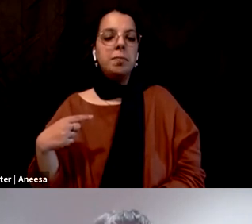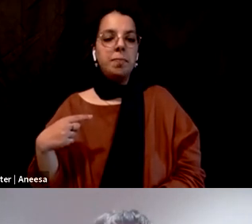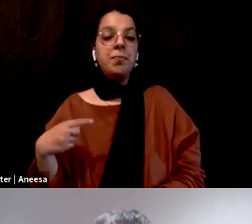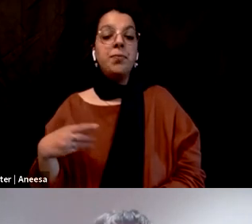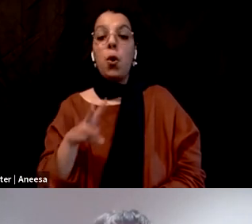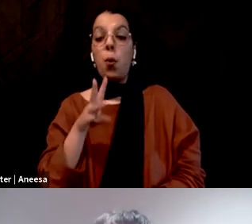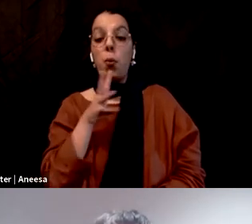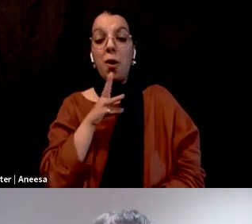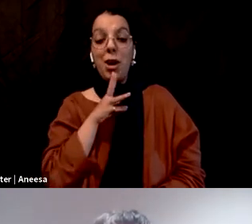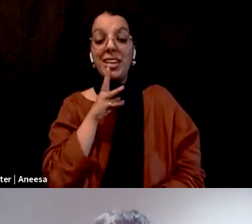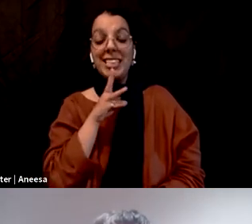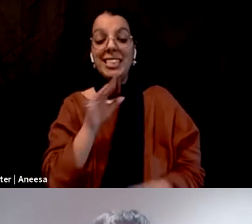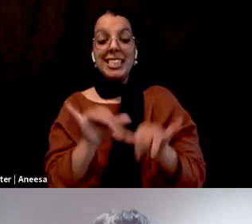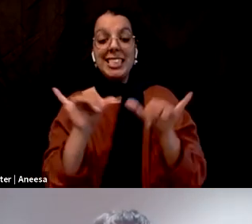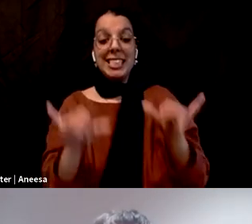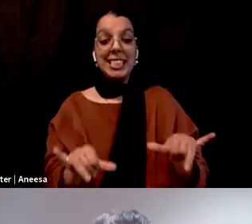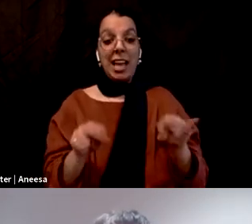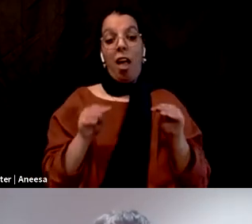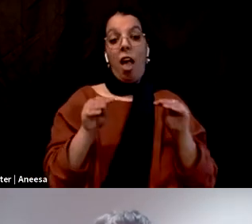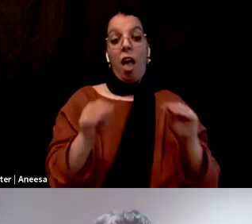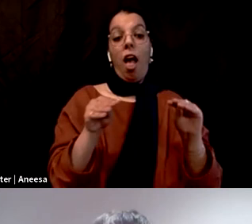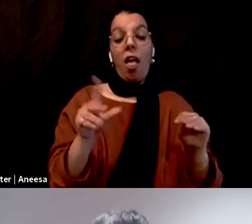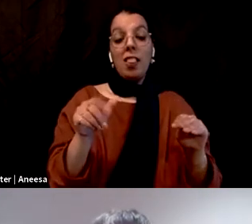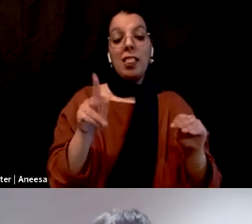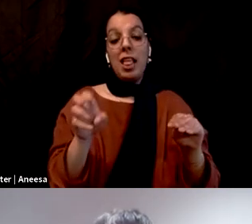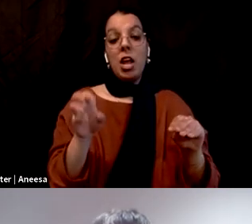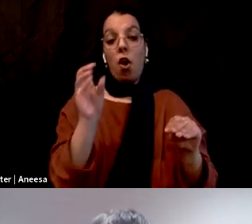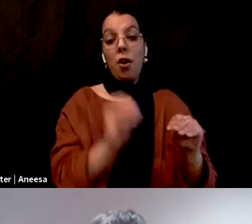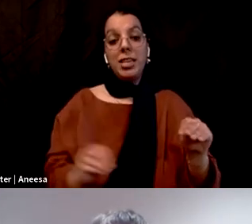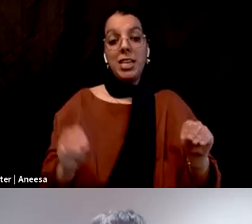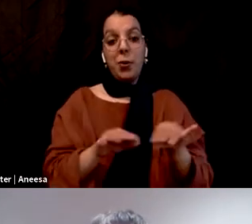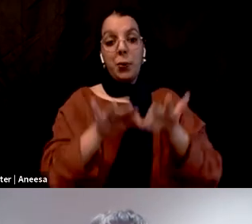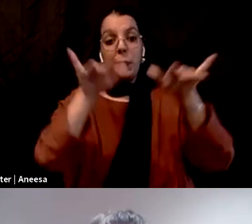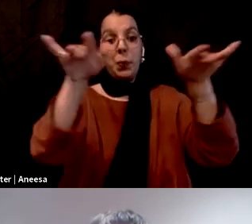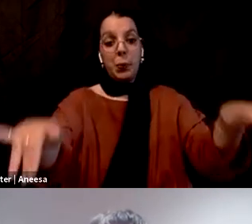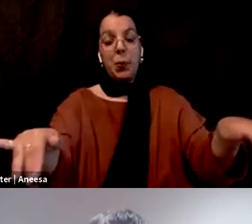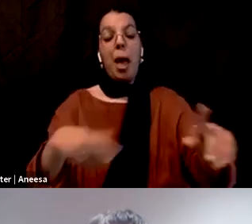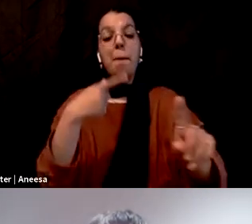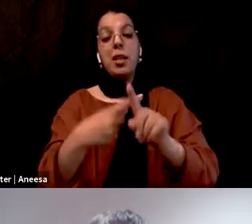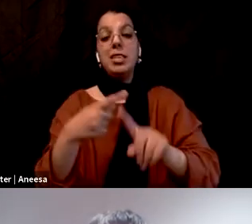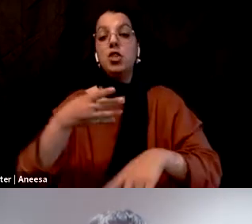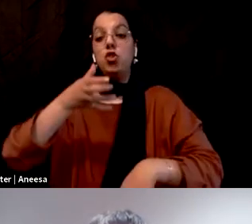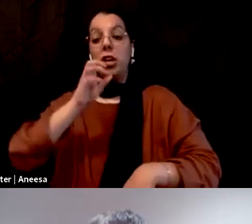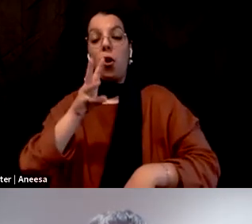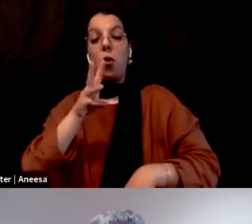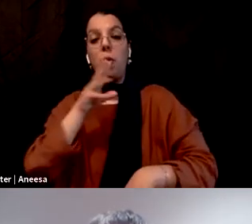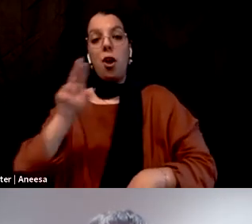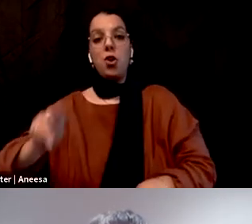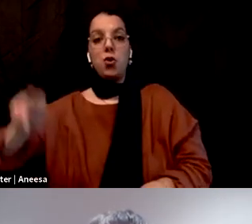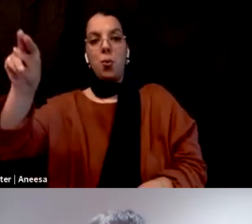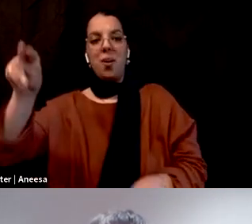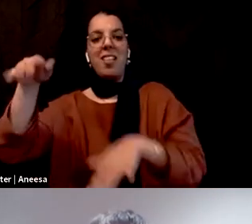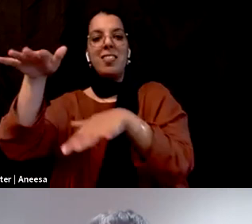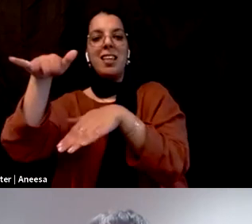Lake Ontario and sources of drinking water north of the Oak Ridges Moraine, from the Niagara Escarpment to the